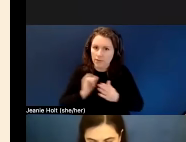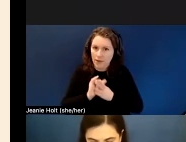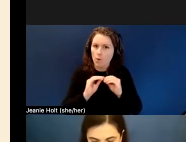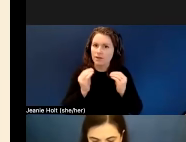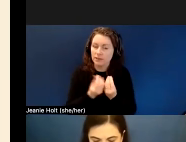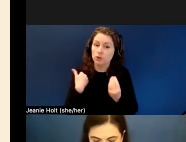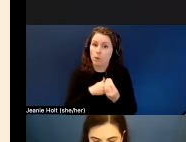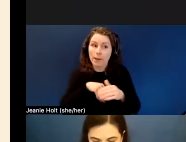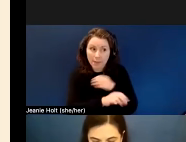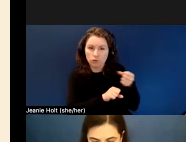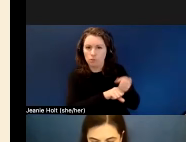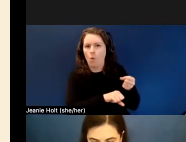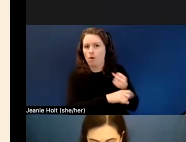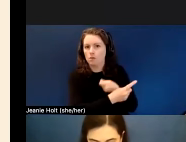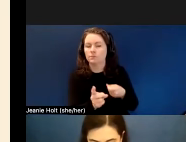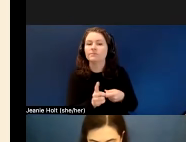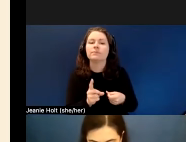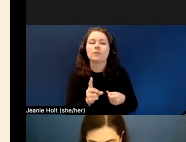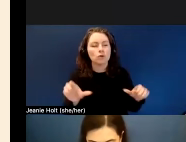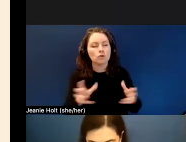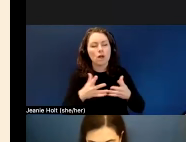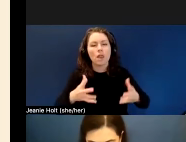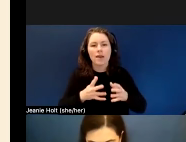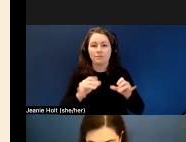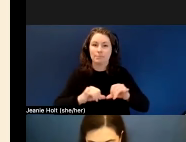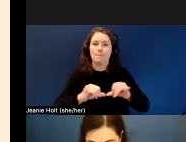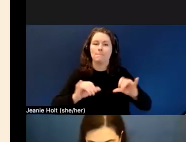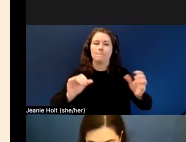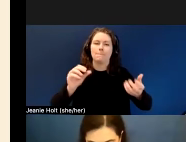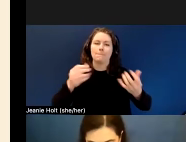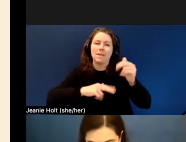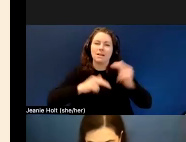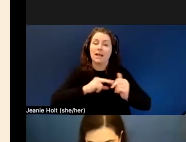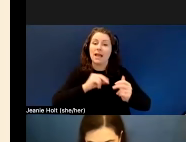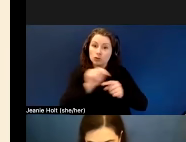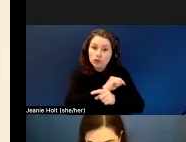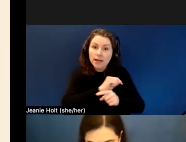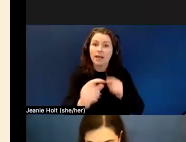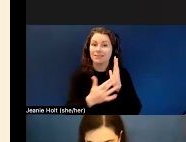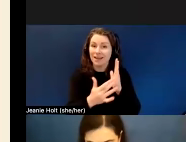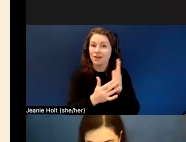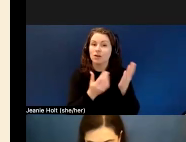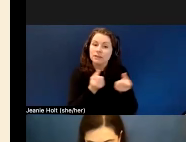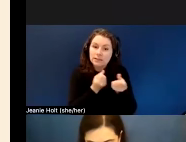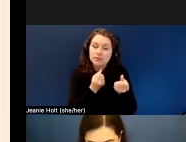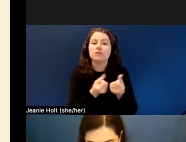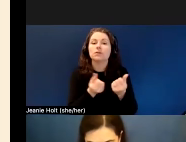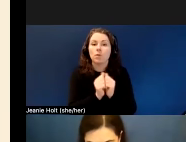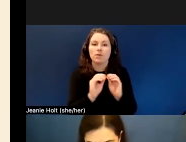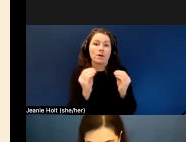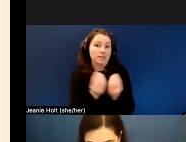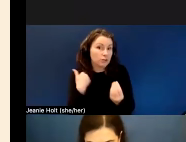come in. So we do a lot of capacity building and training and technical assistance with the organizations that we help to start,